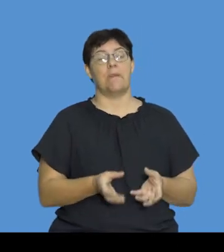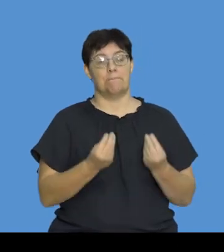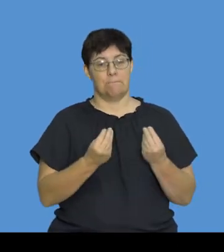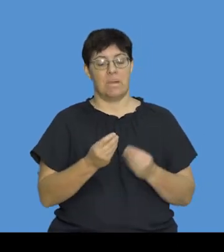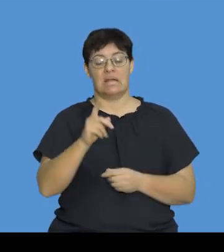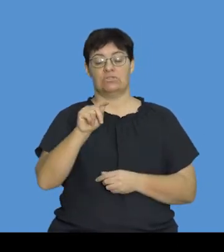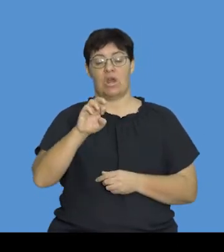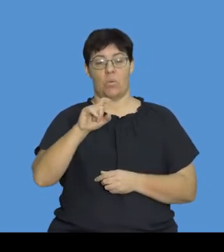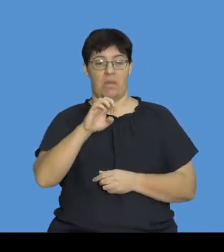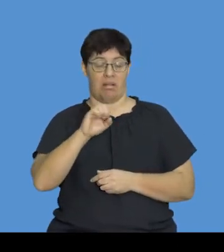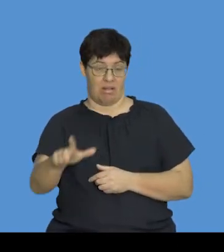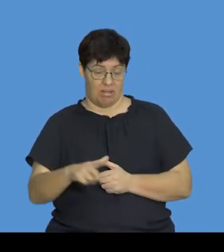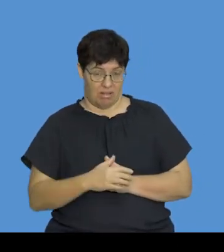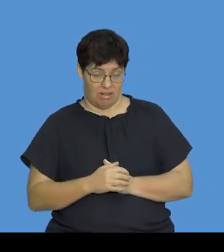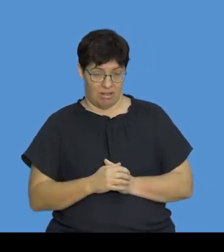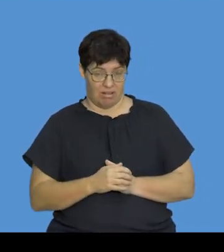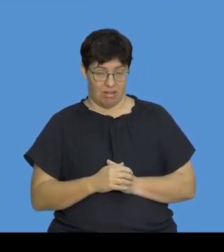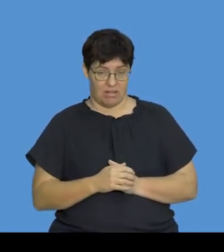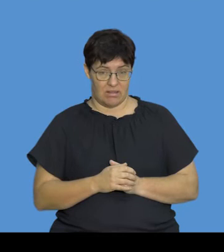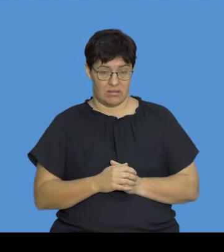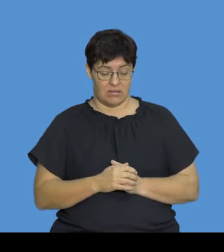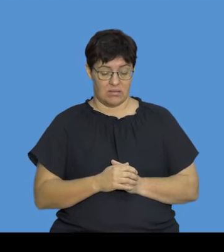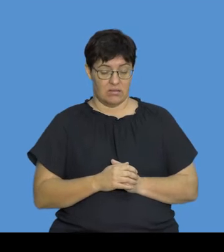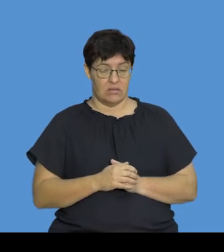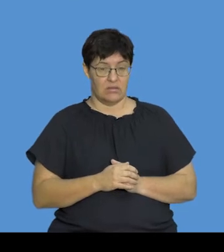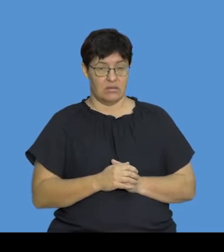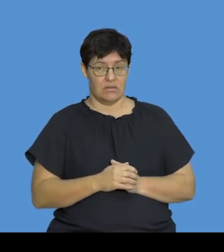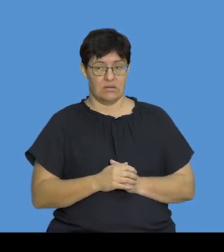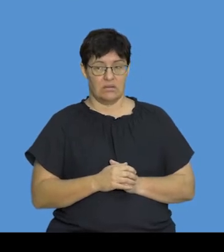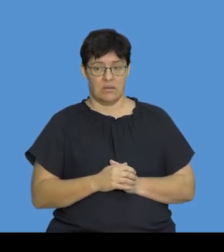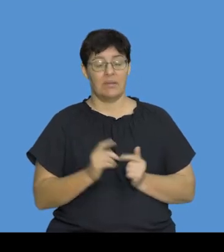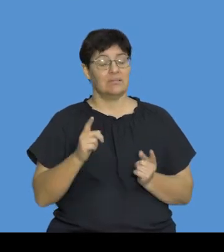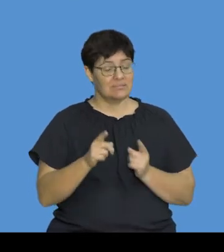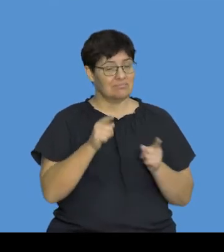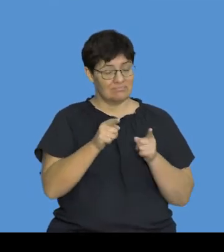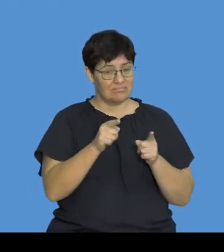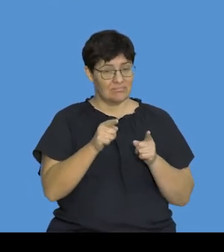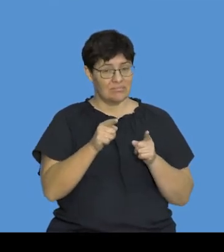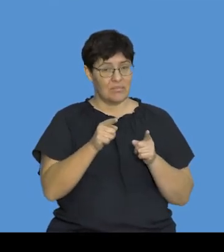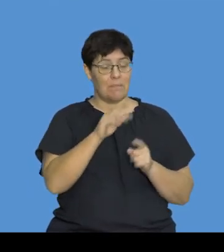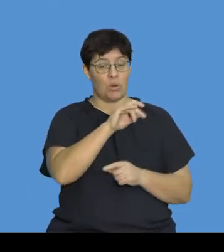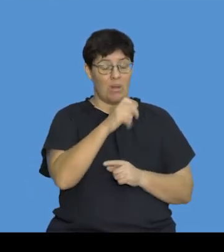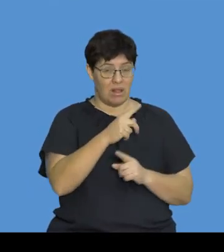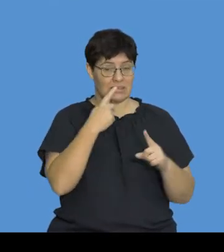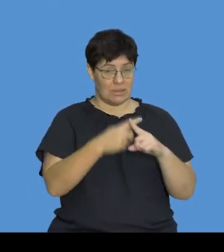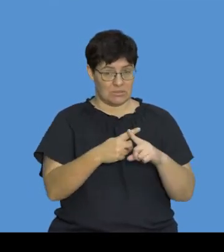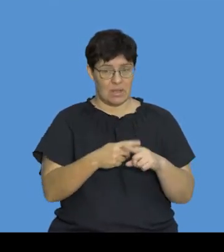the trinomial. And then those two binomials that we are multiplying, we then call